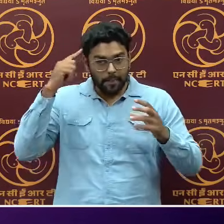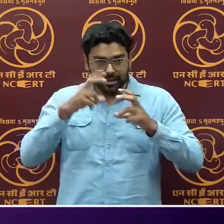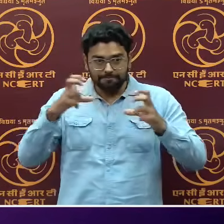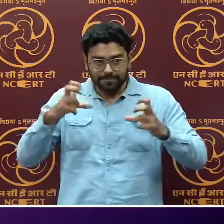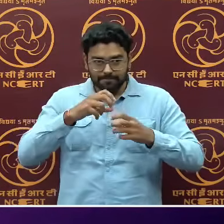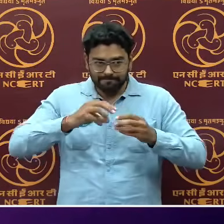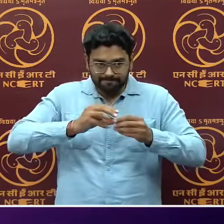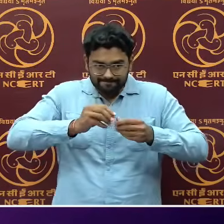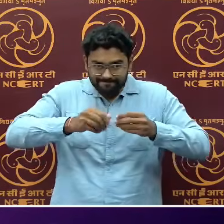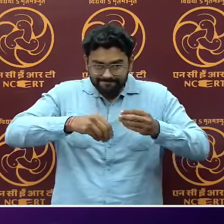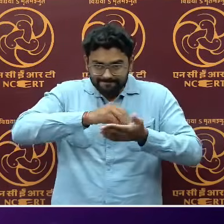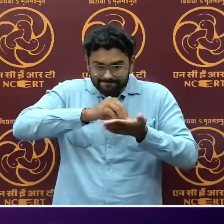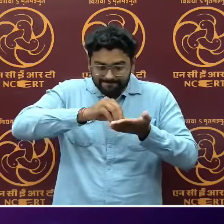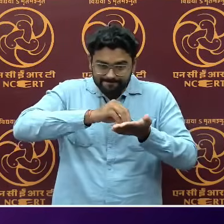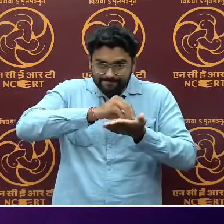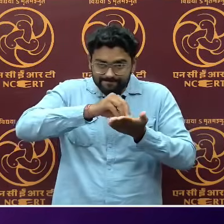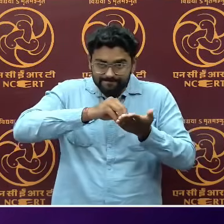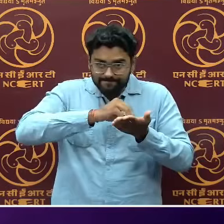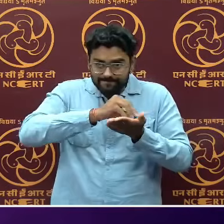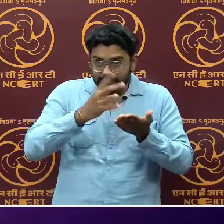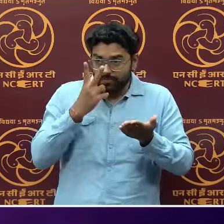the magnet over the mixture